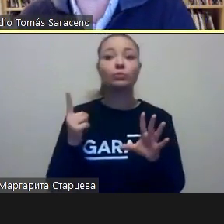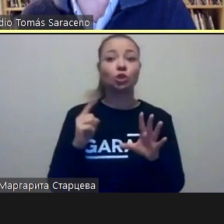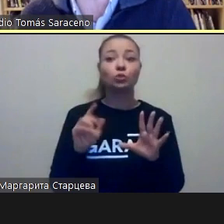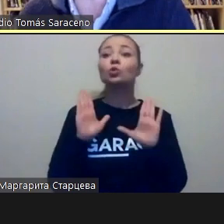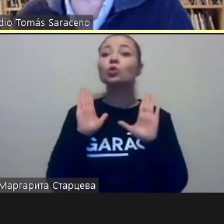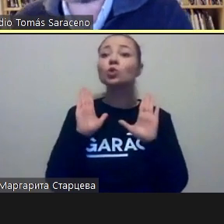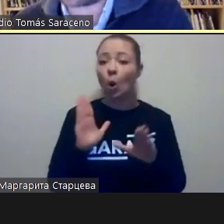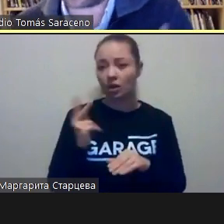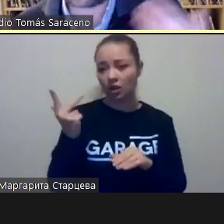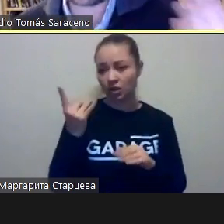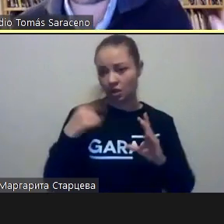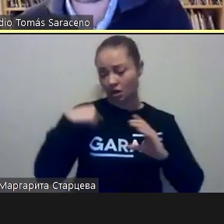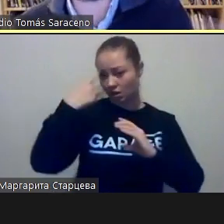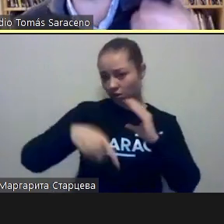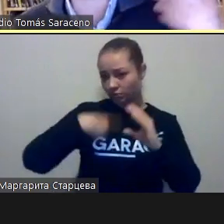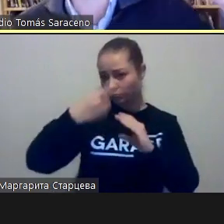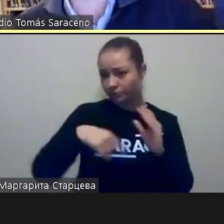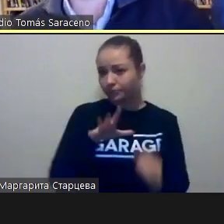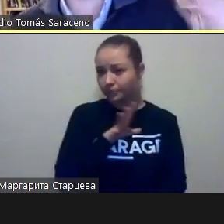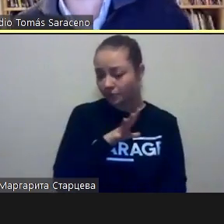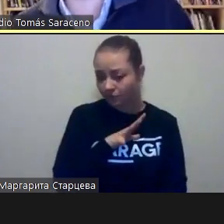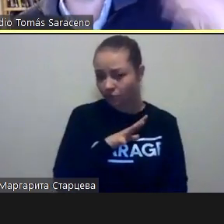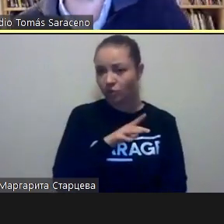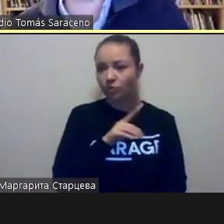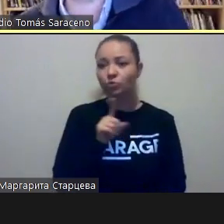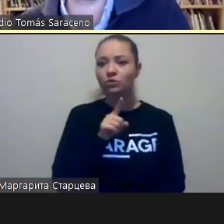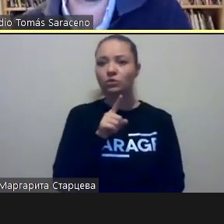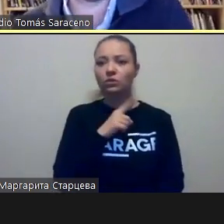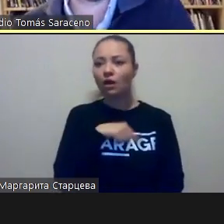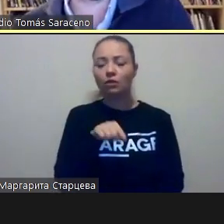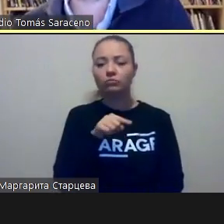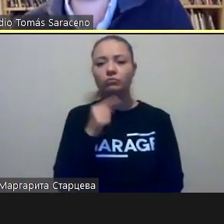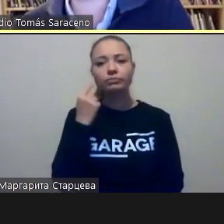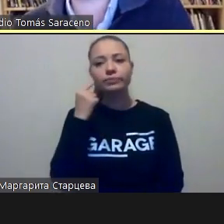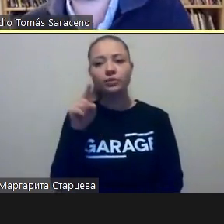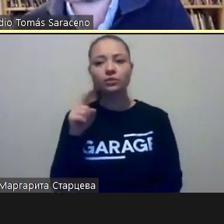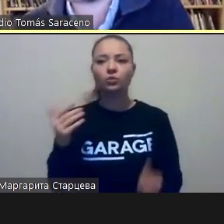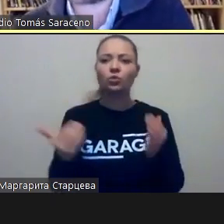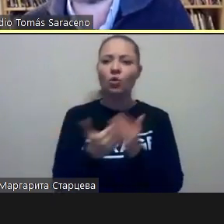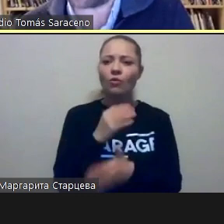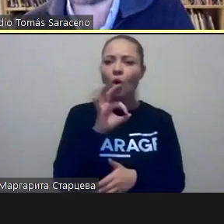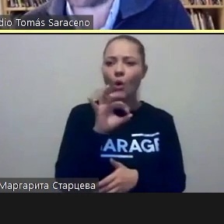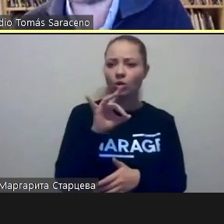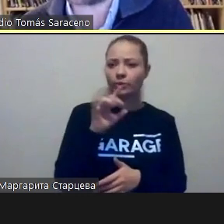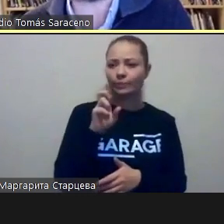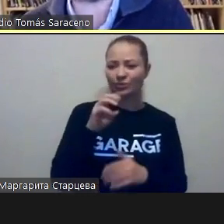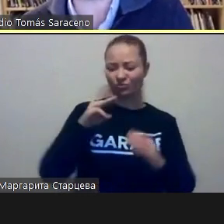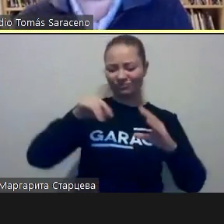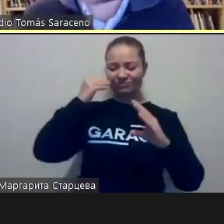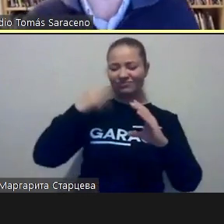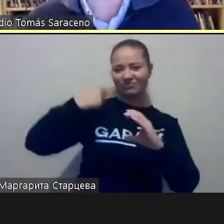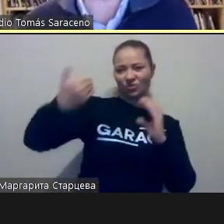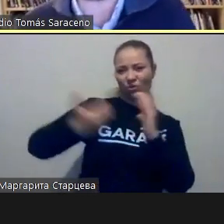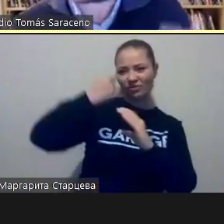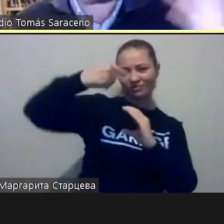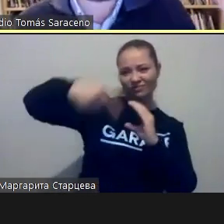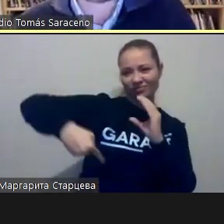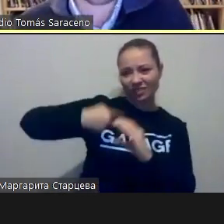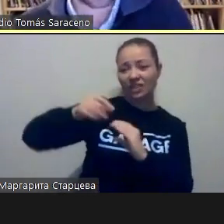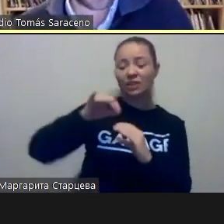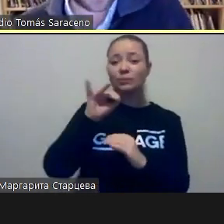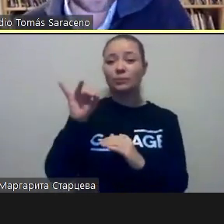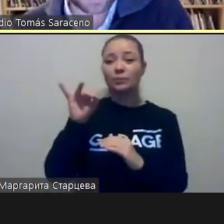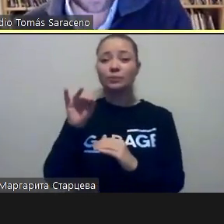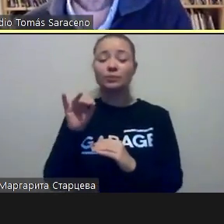a new orbit, right? An orbit, it should be maybe this object should not fall anymore from the sky, right? It should